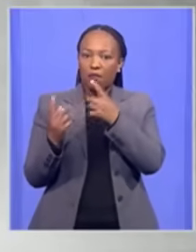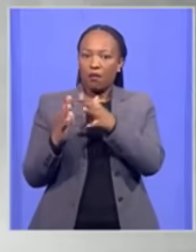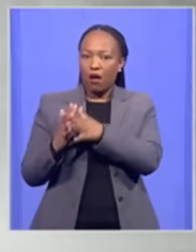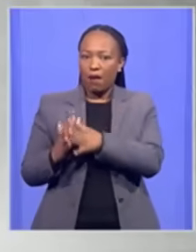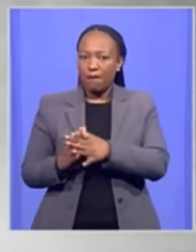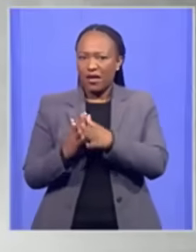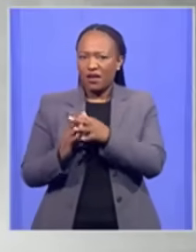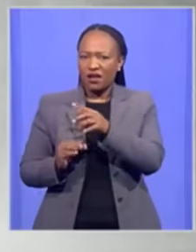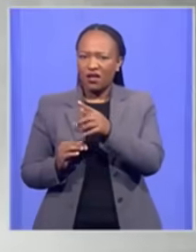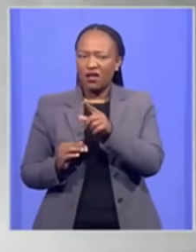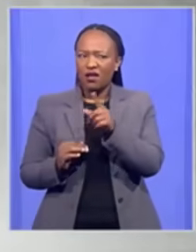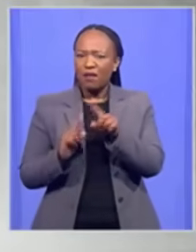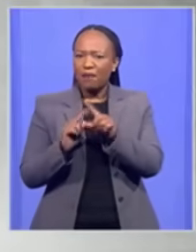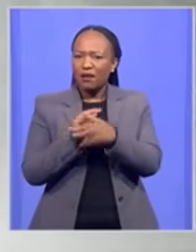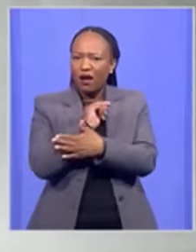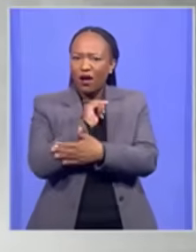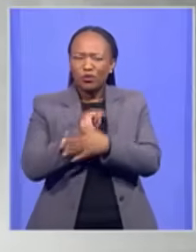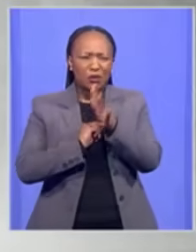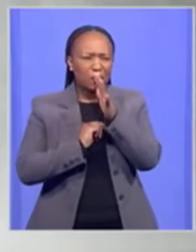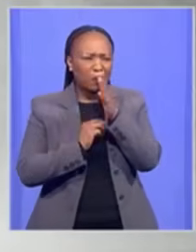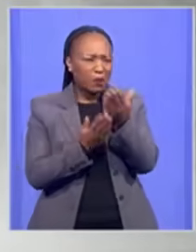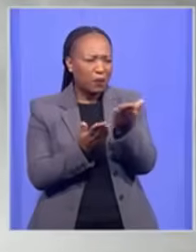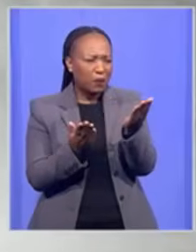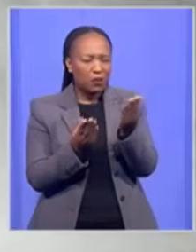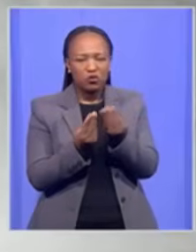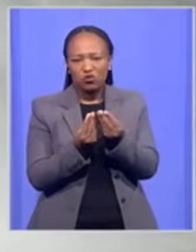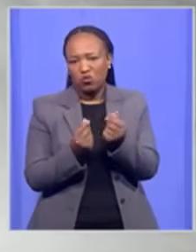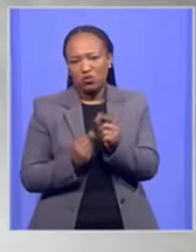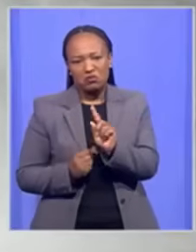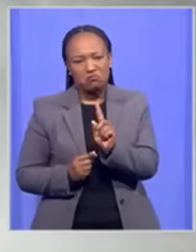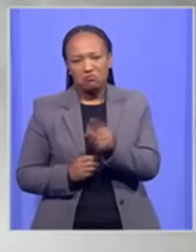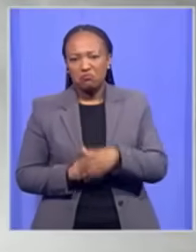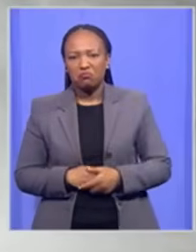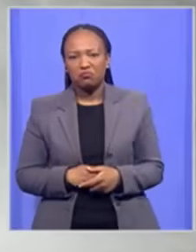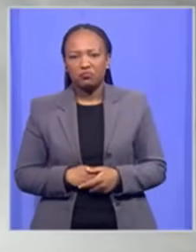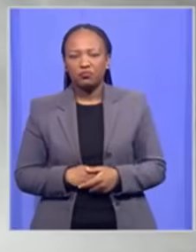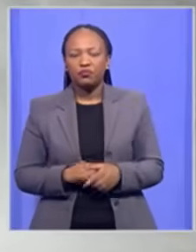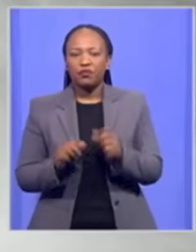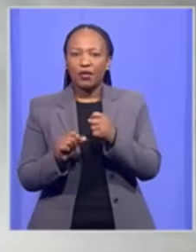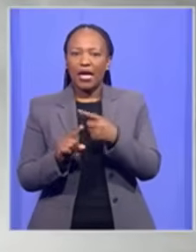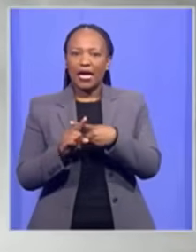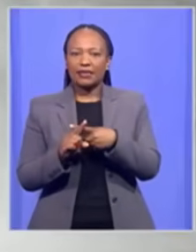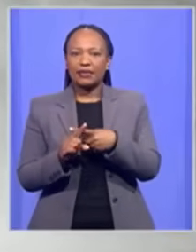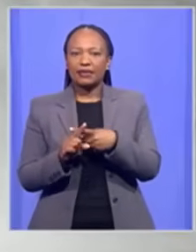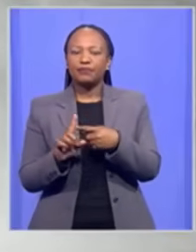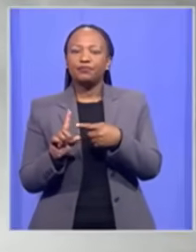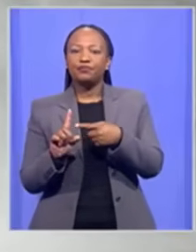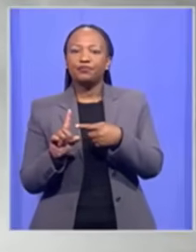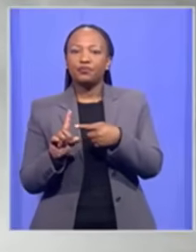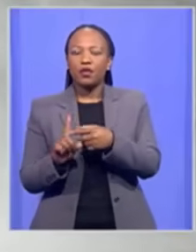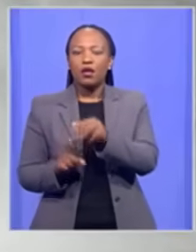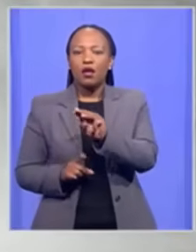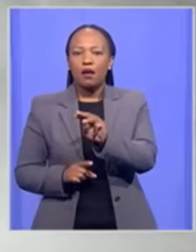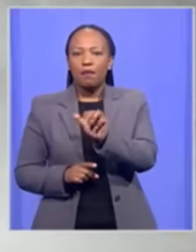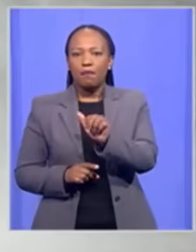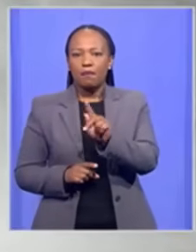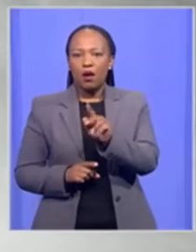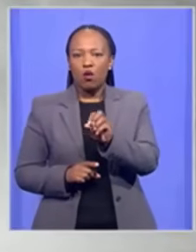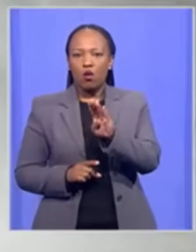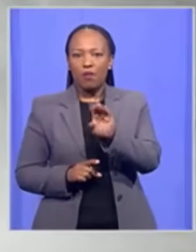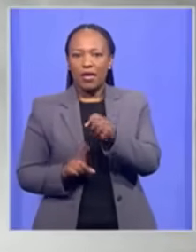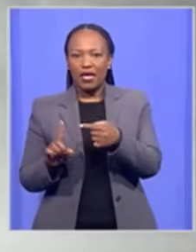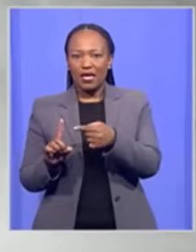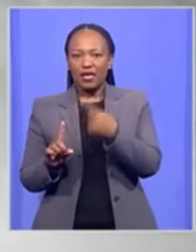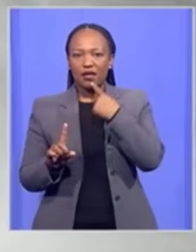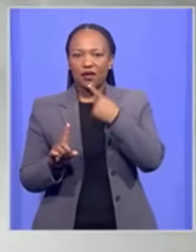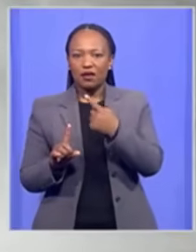naga di tladitše lefase ga se tharollo. Letlakaleng la X Vincent Makobe yena gore Afrika Borwa ha e tlogele